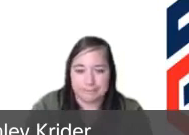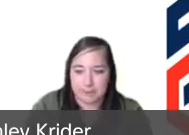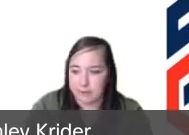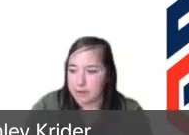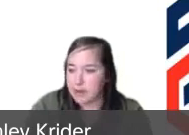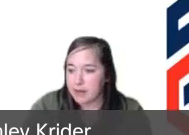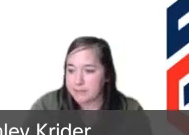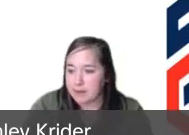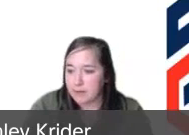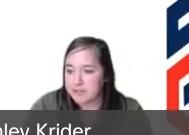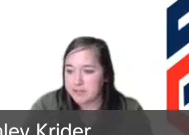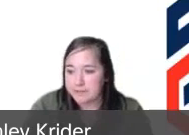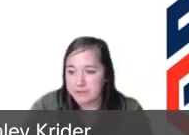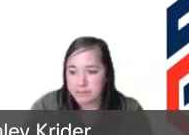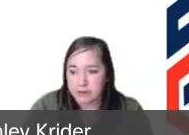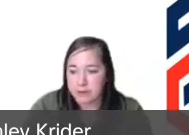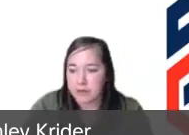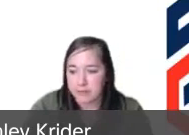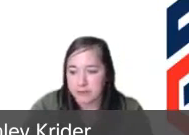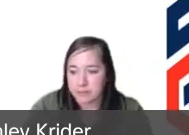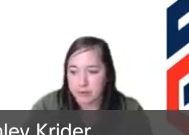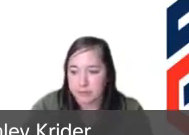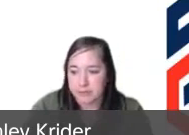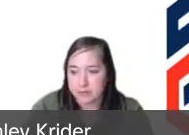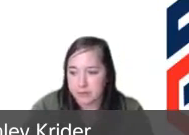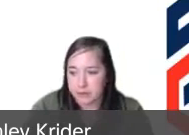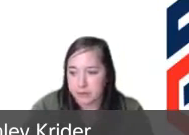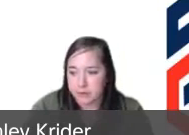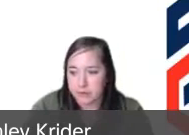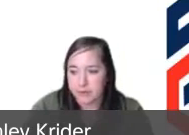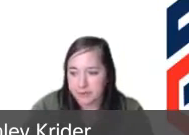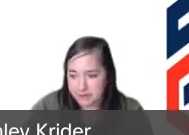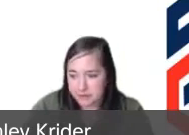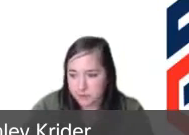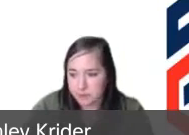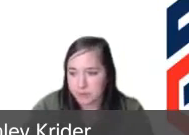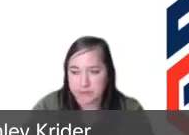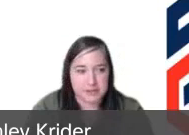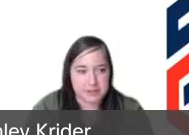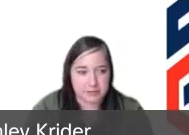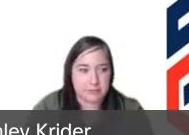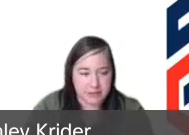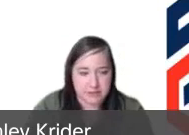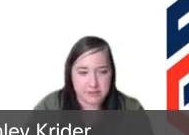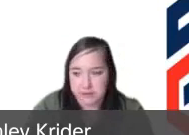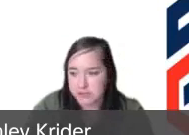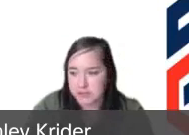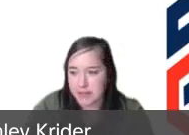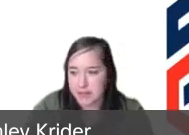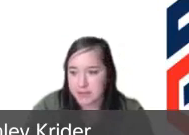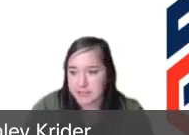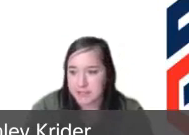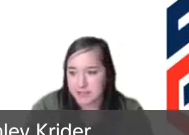Great, thank you. Does your diversion program cover both Penal Code 1001.36 or mental health